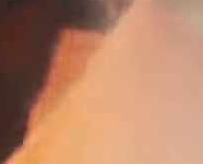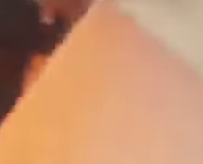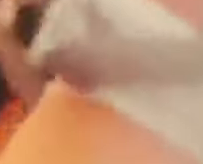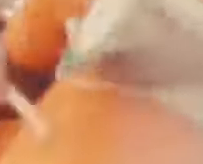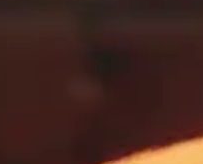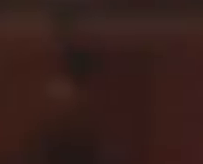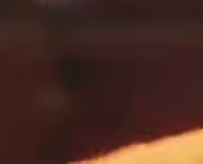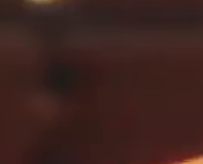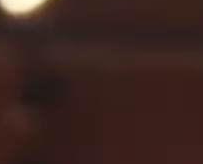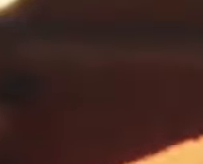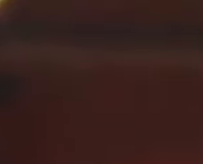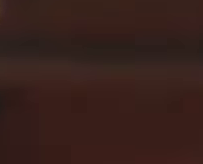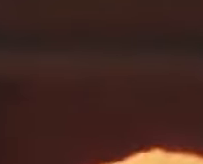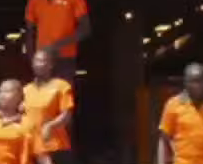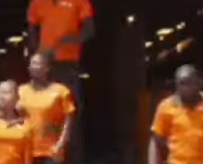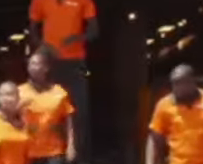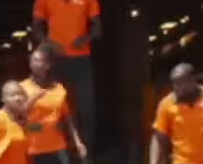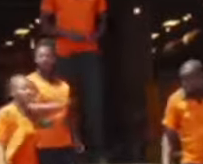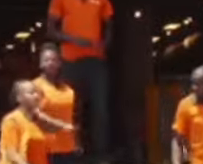This Black Friday week,